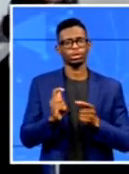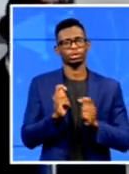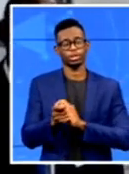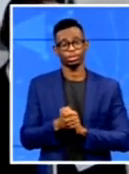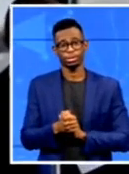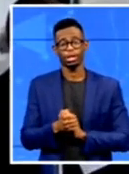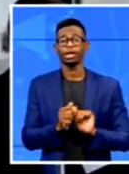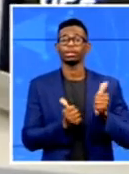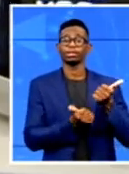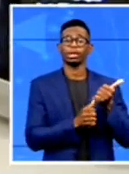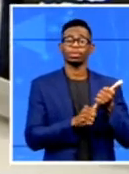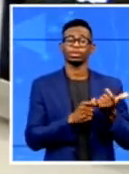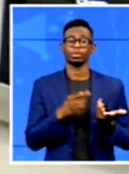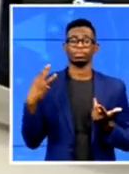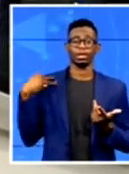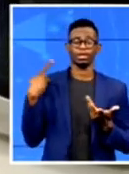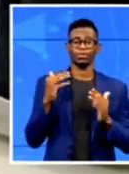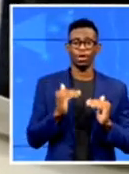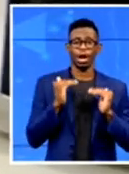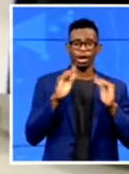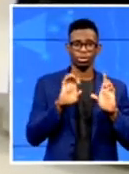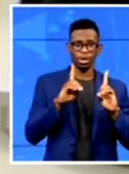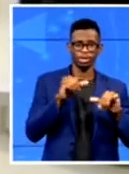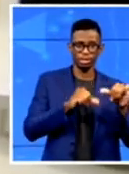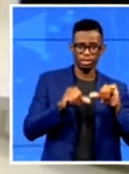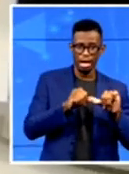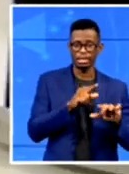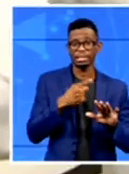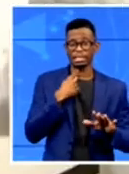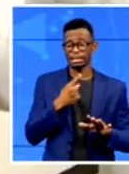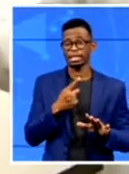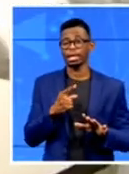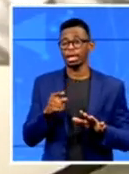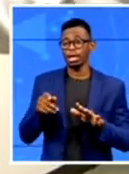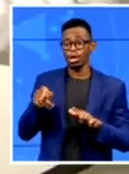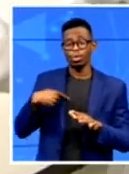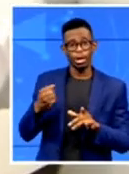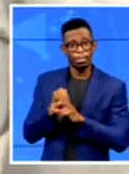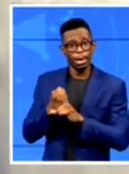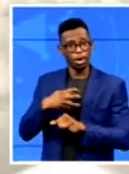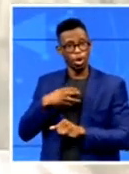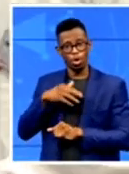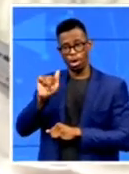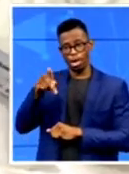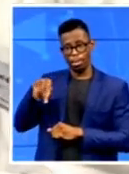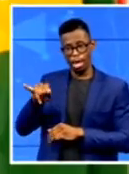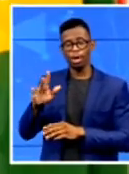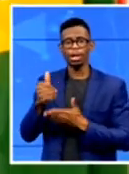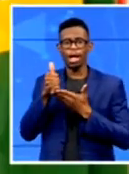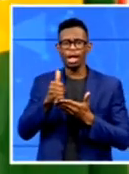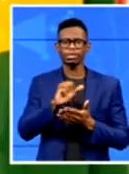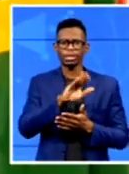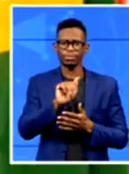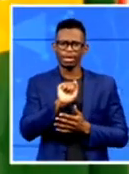Innovation says locally manufactured APIs will also help with the country's HIV, TB and malaria treatment programs.